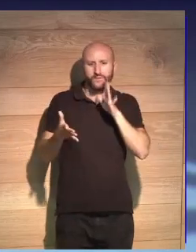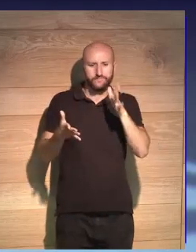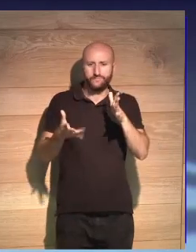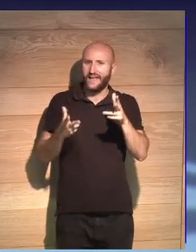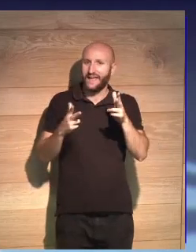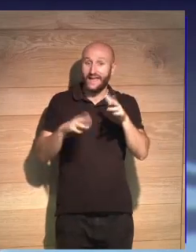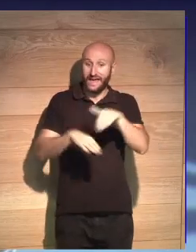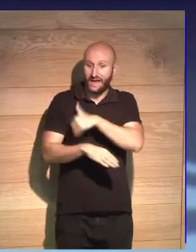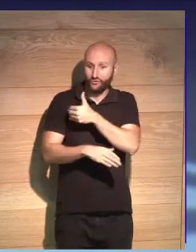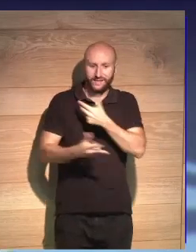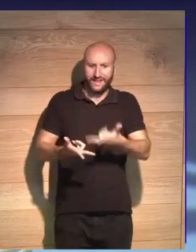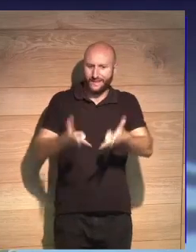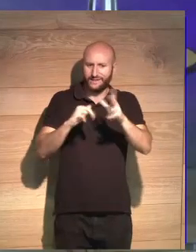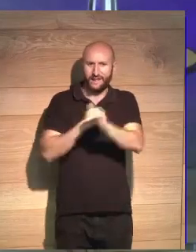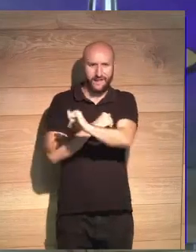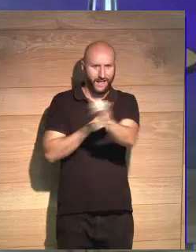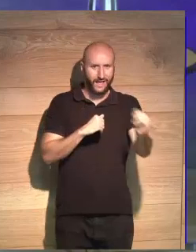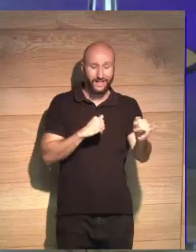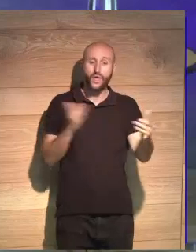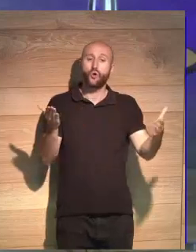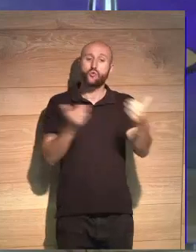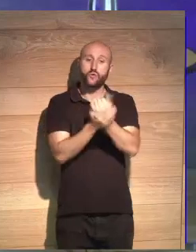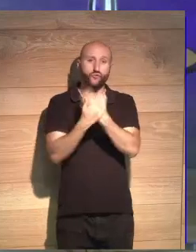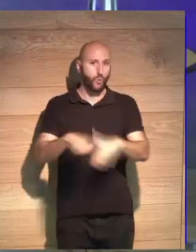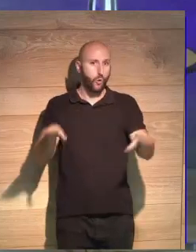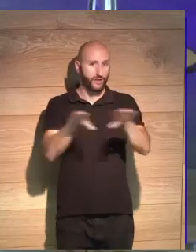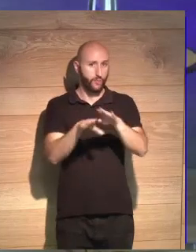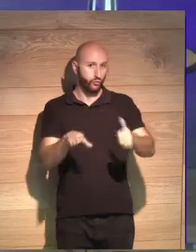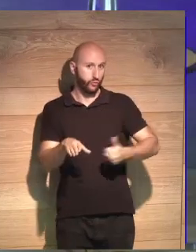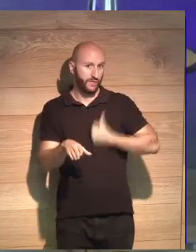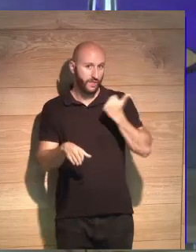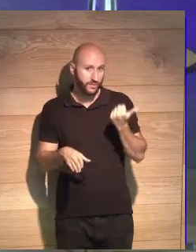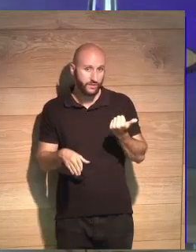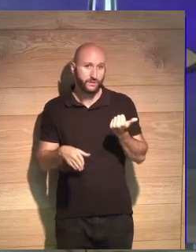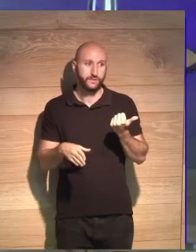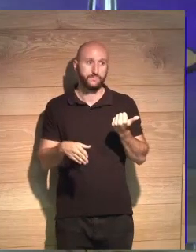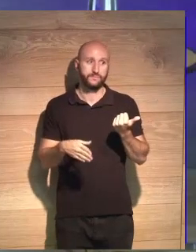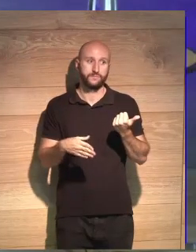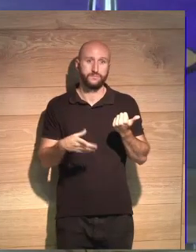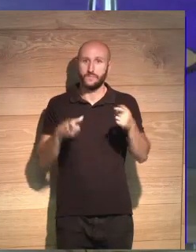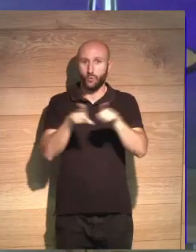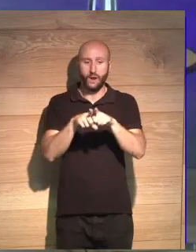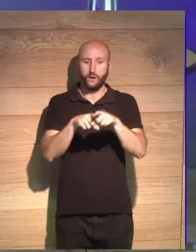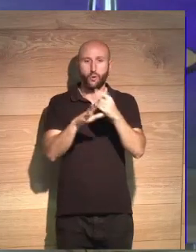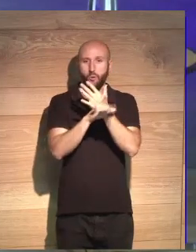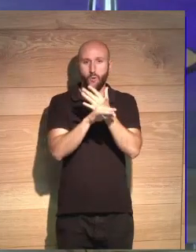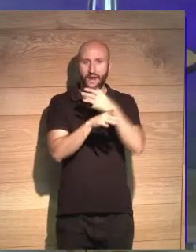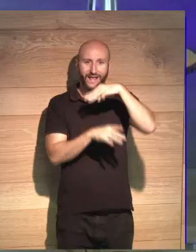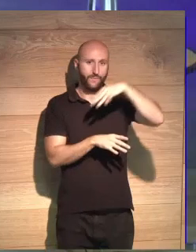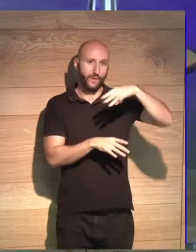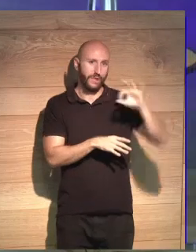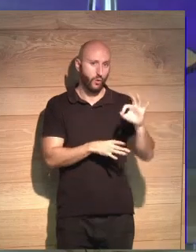rich environment where we have freedom. There is an equity